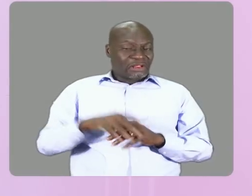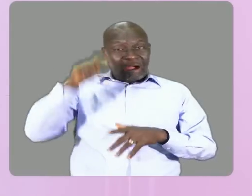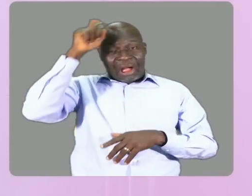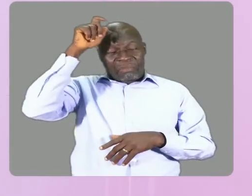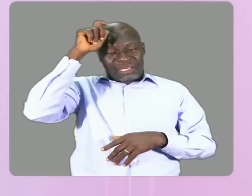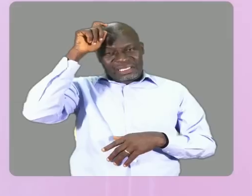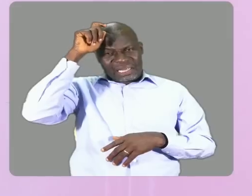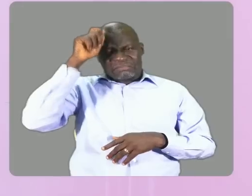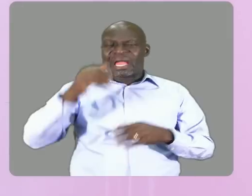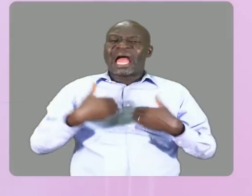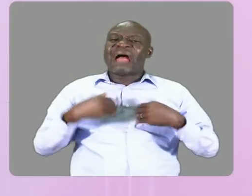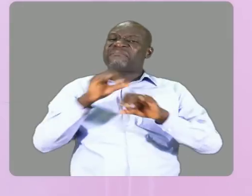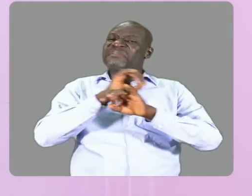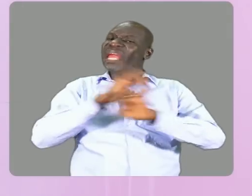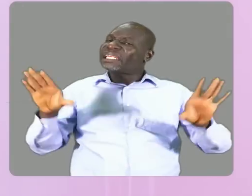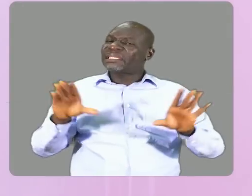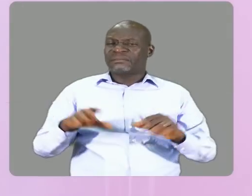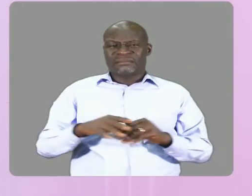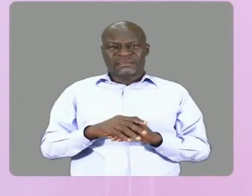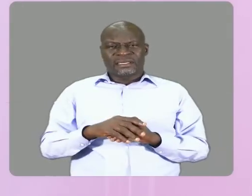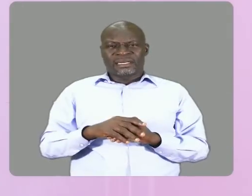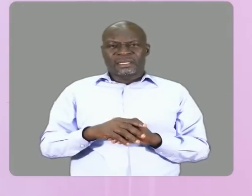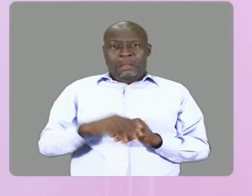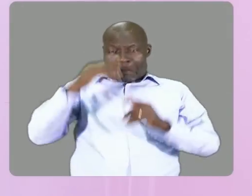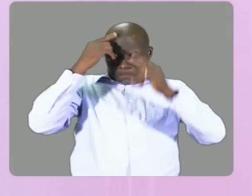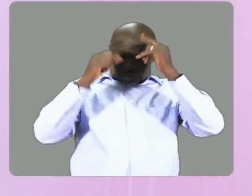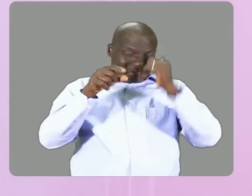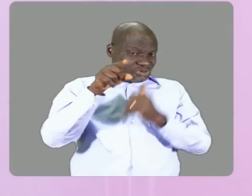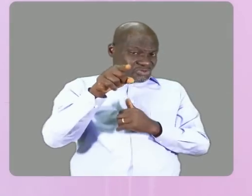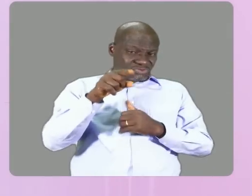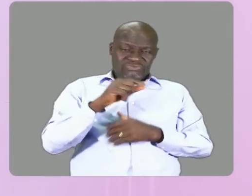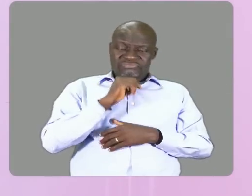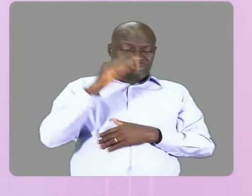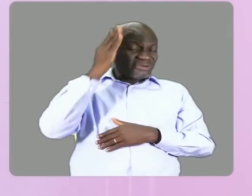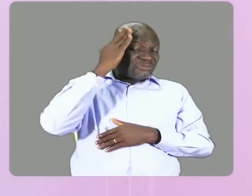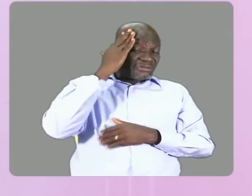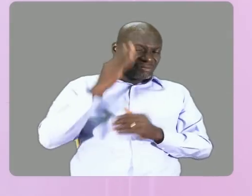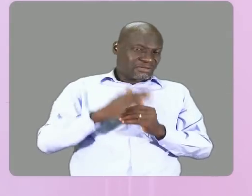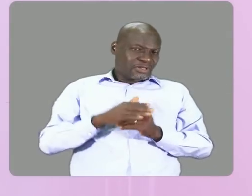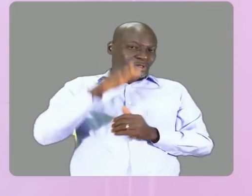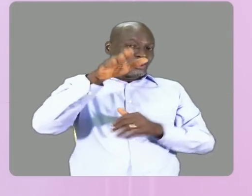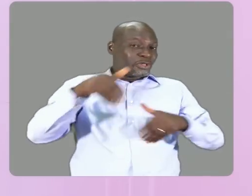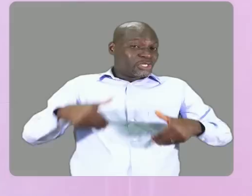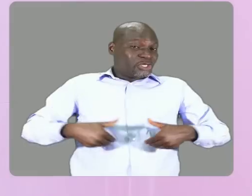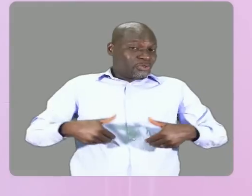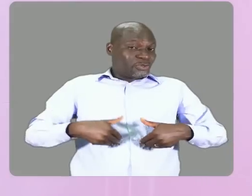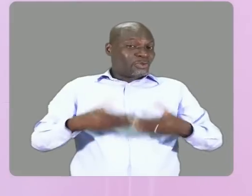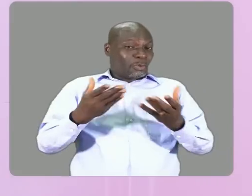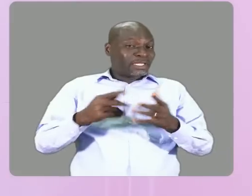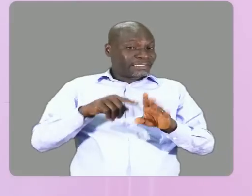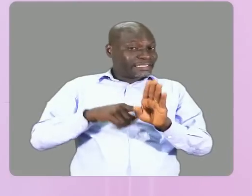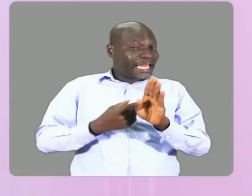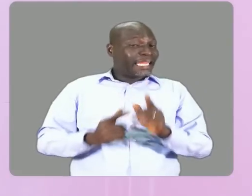nyima oye yao wonnim enti ana so oya brantie ana so oya baba awo afa na so abra abase